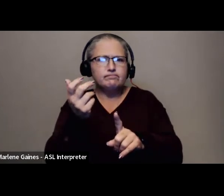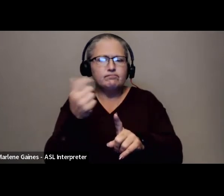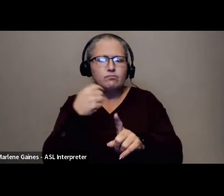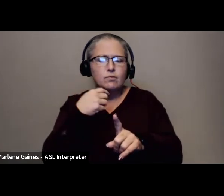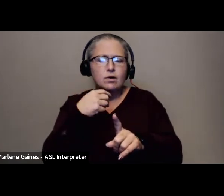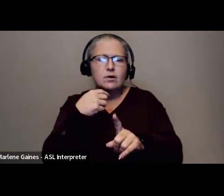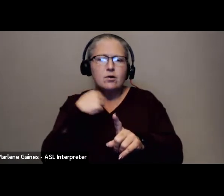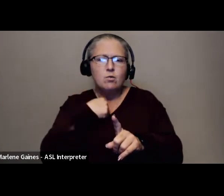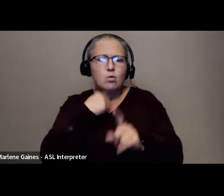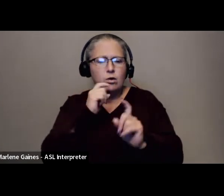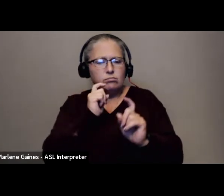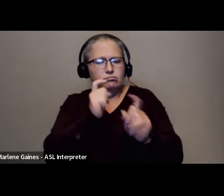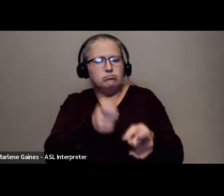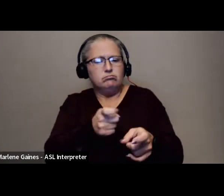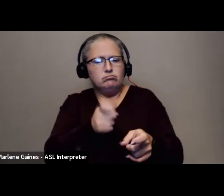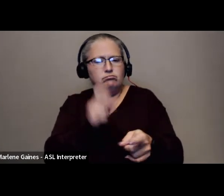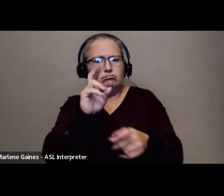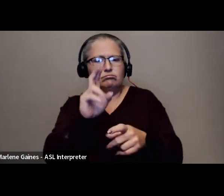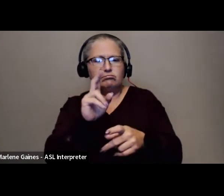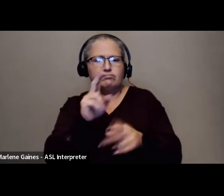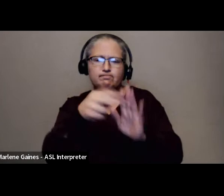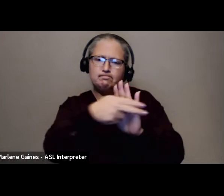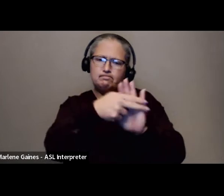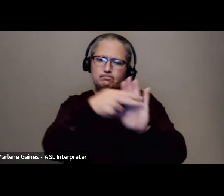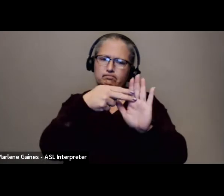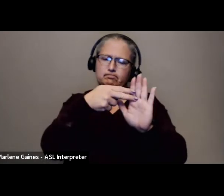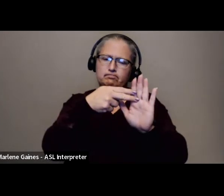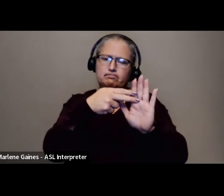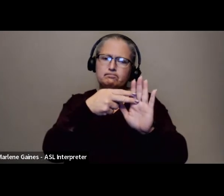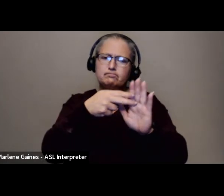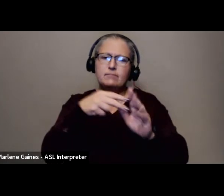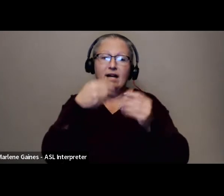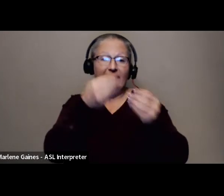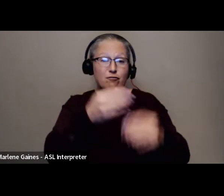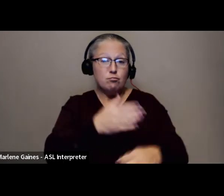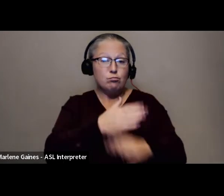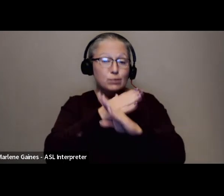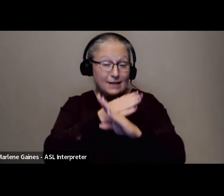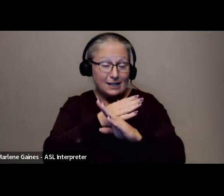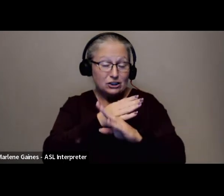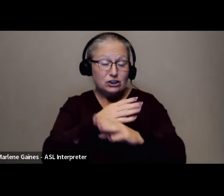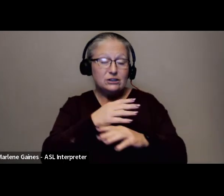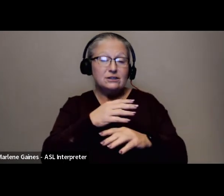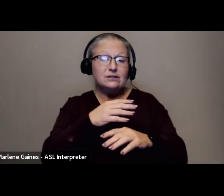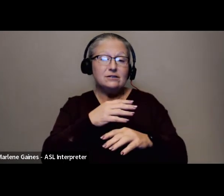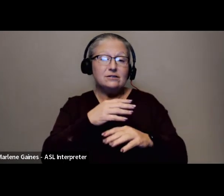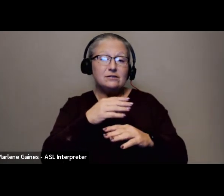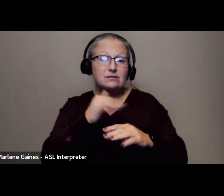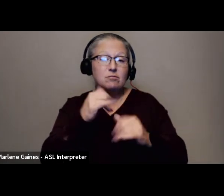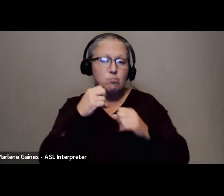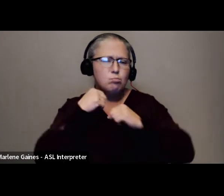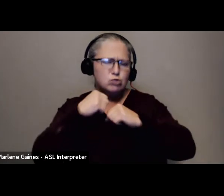granting a type of status that gives them protections, but also